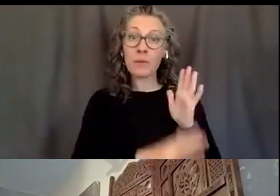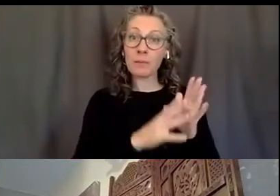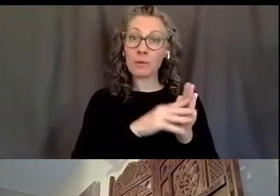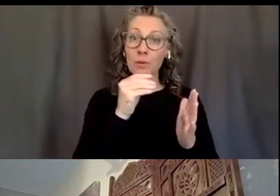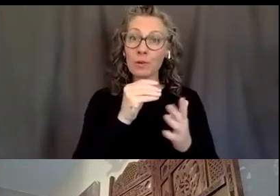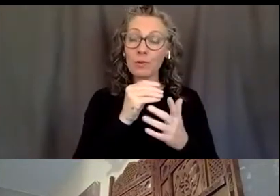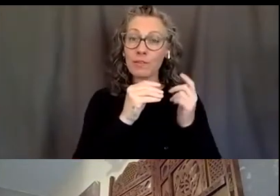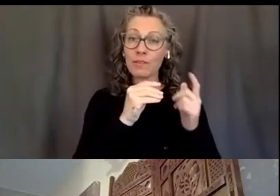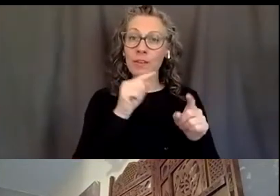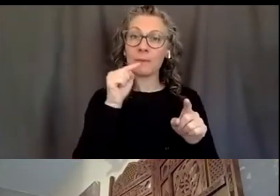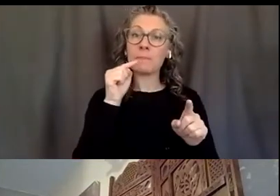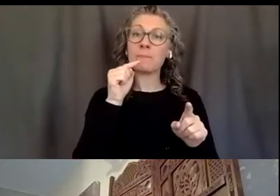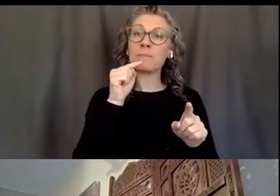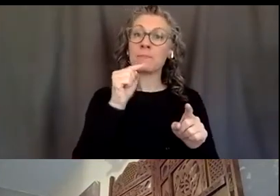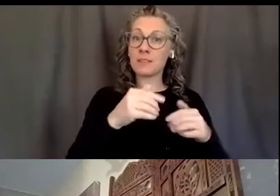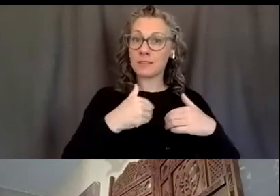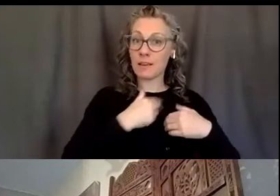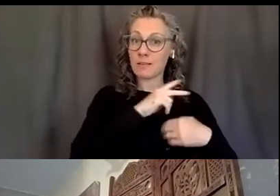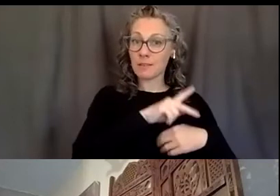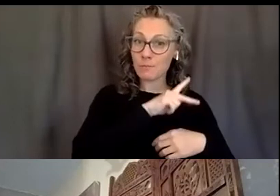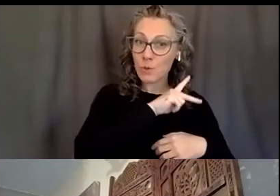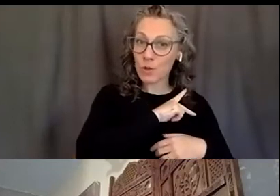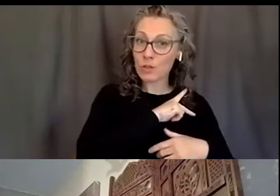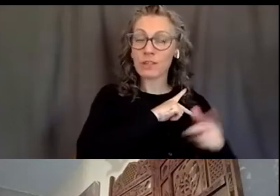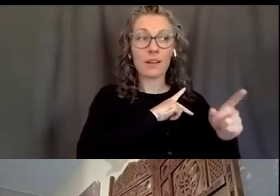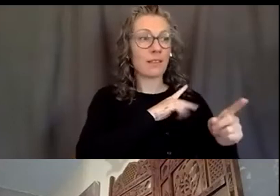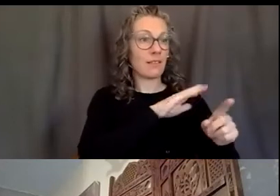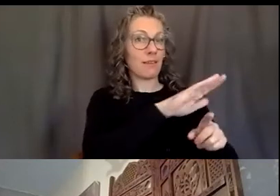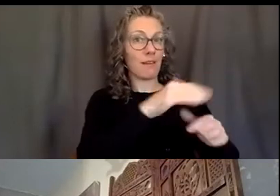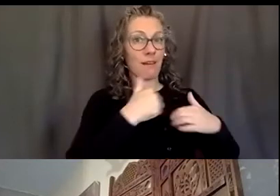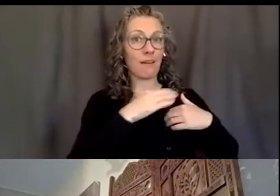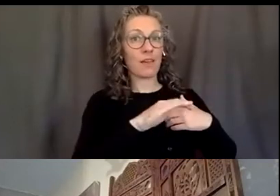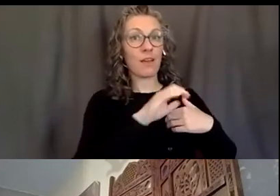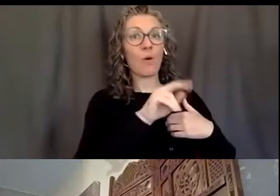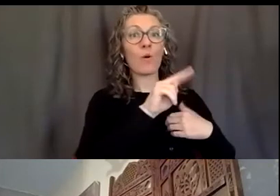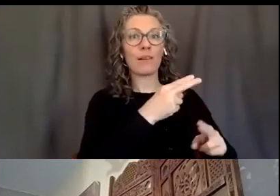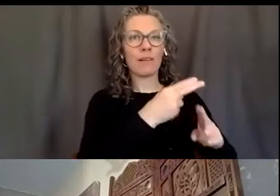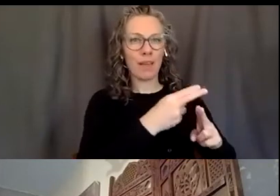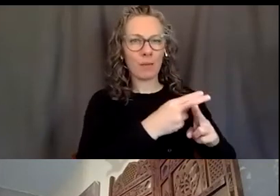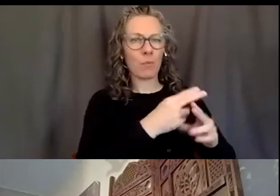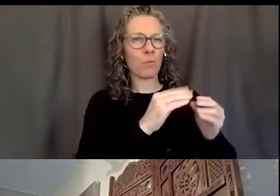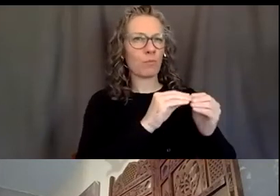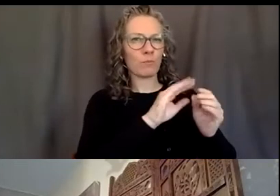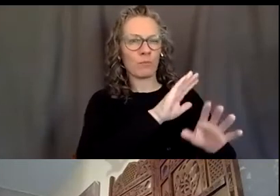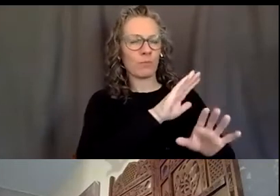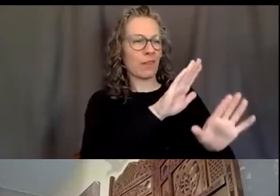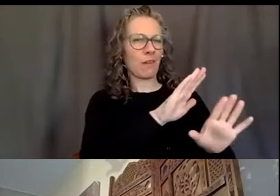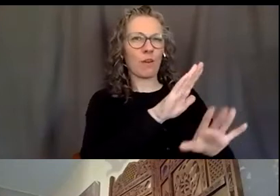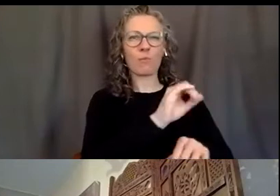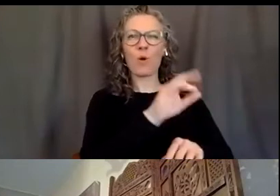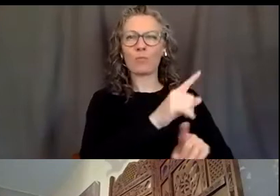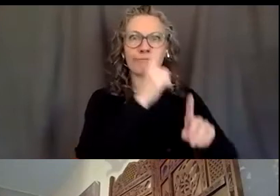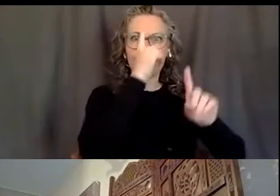that this is a personality, and that this is someone with their own name and their own presence and their own mission, their